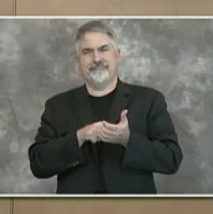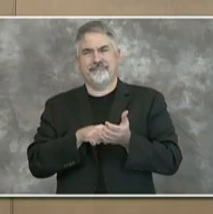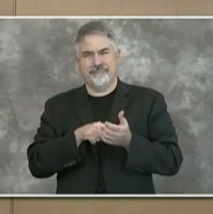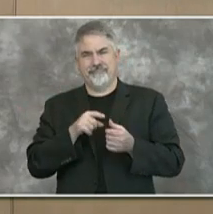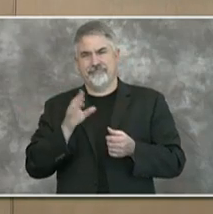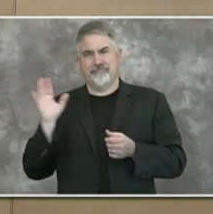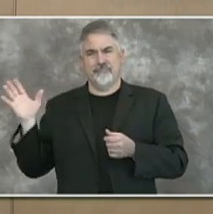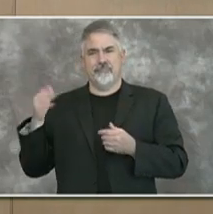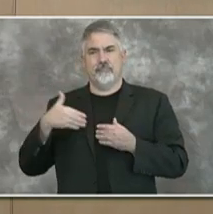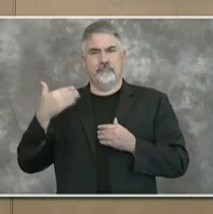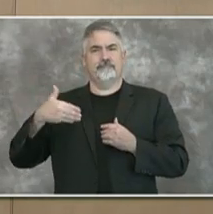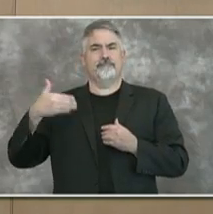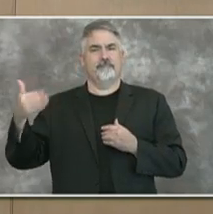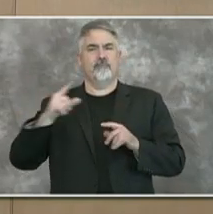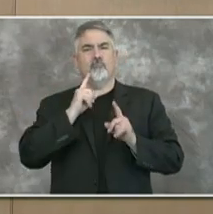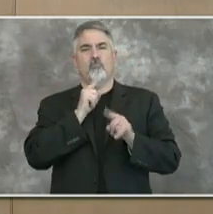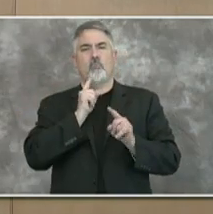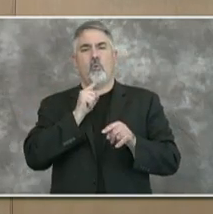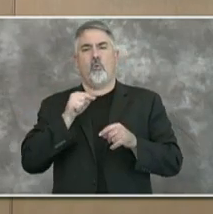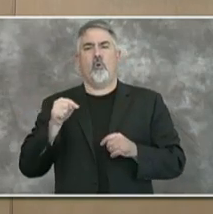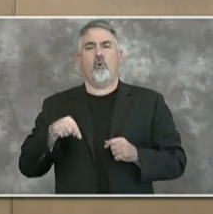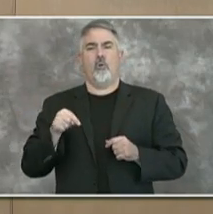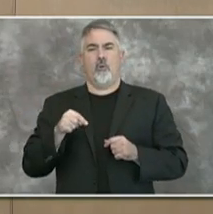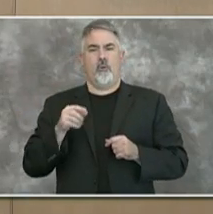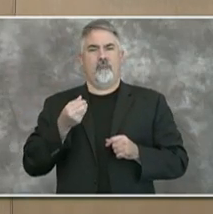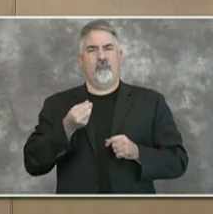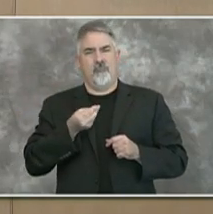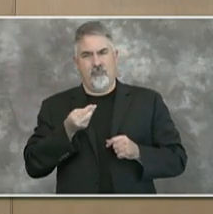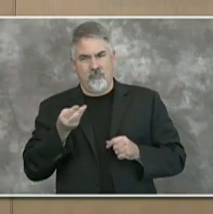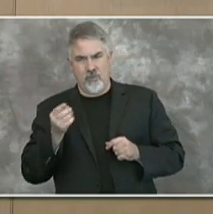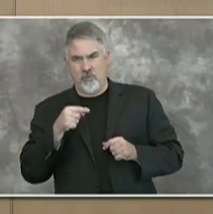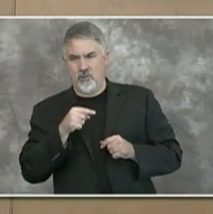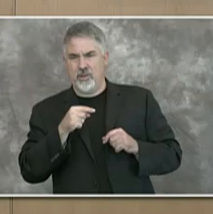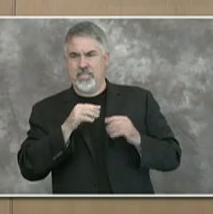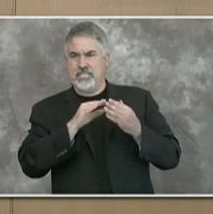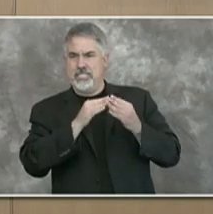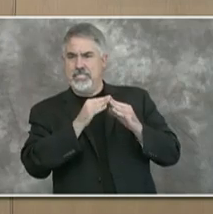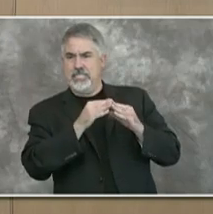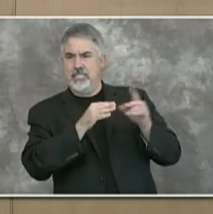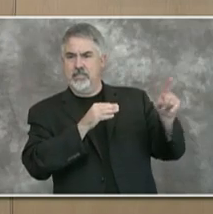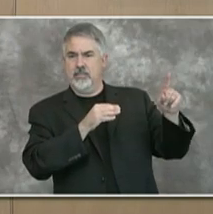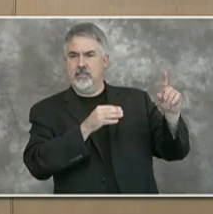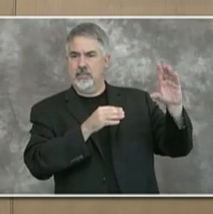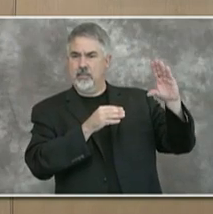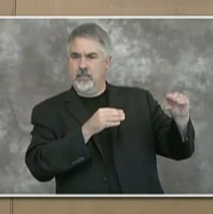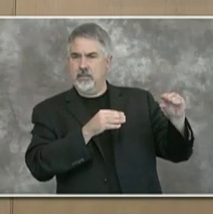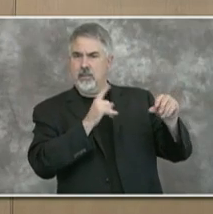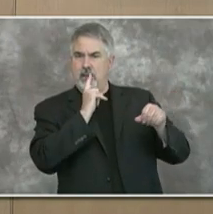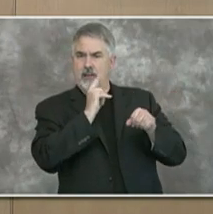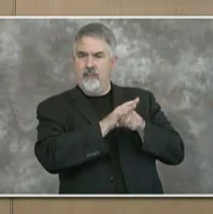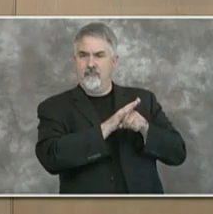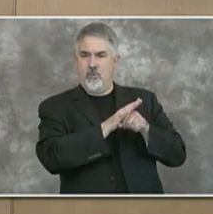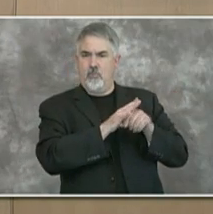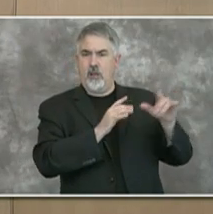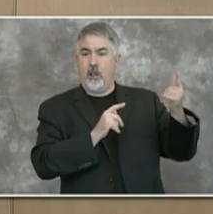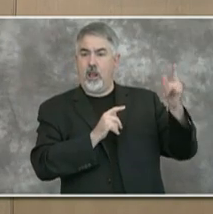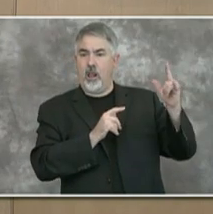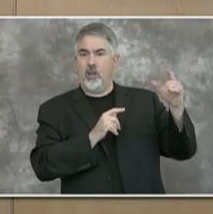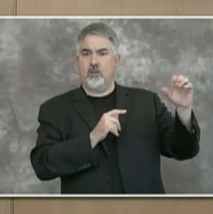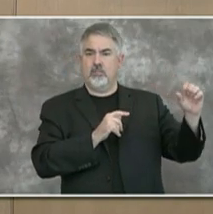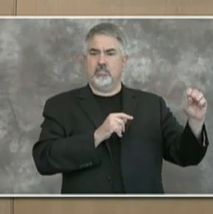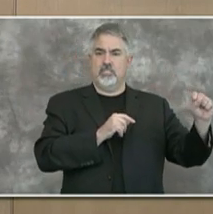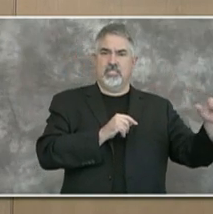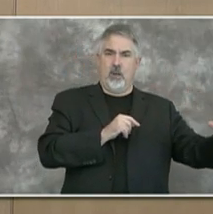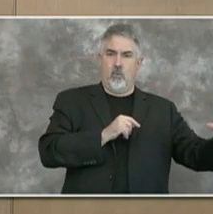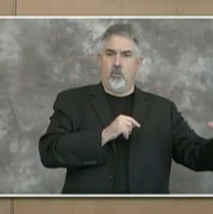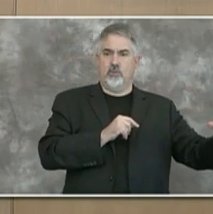that a few cities have subtracted the number of confirmed cases, La Jolla and San Isidro, for example. Can